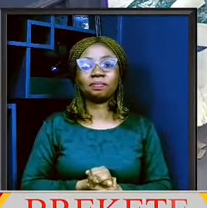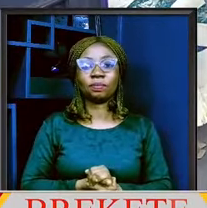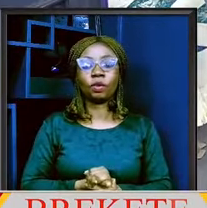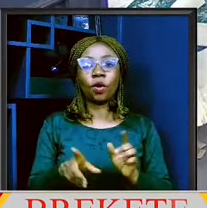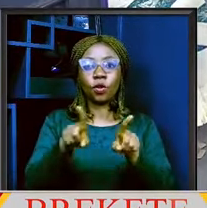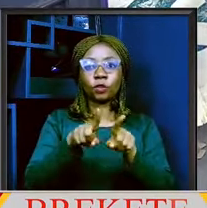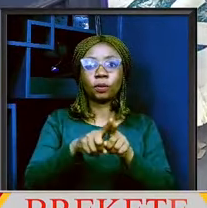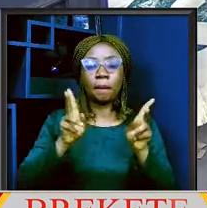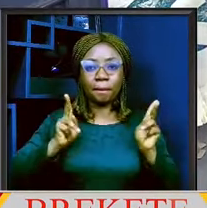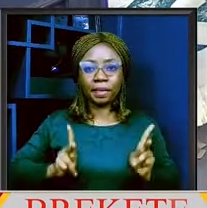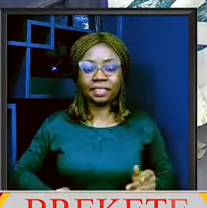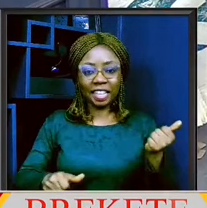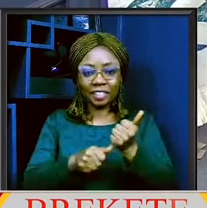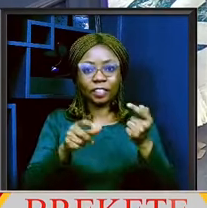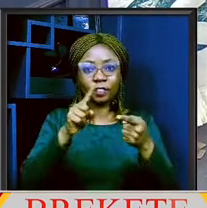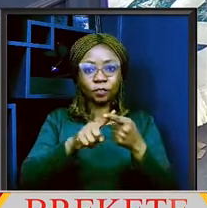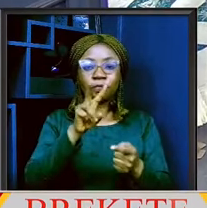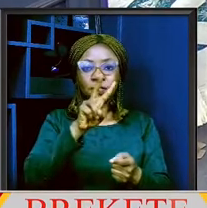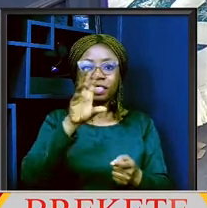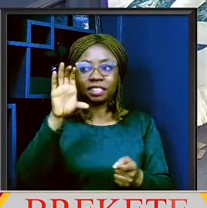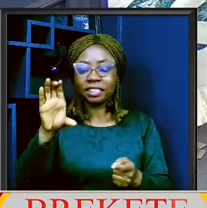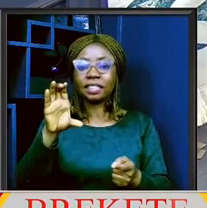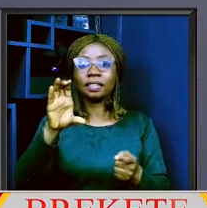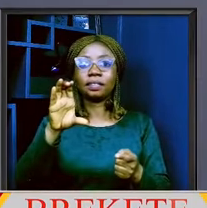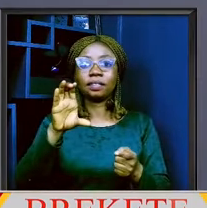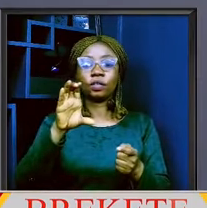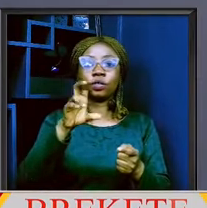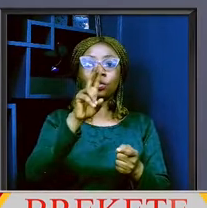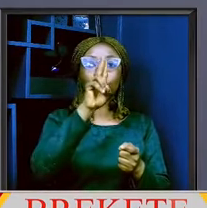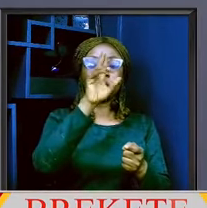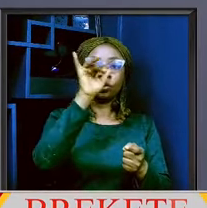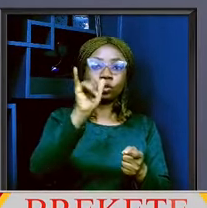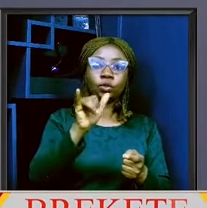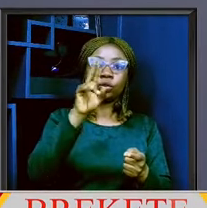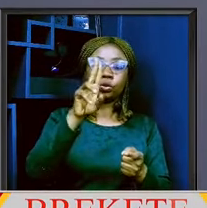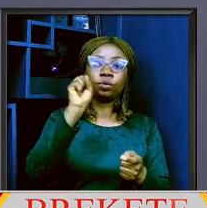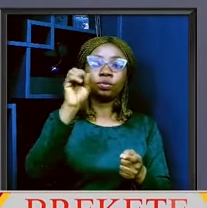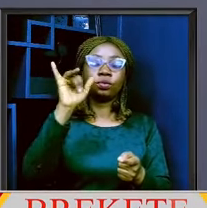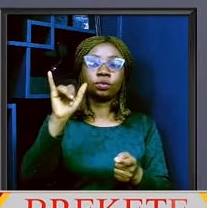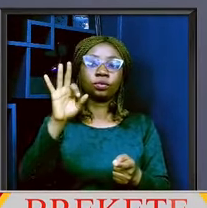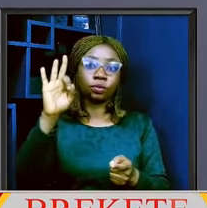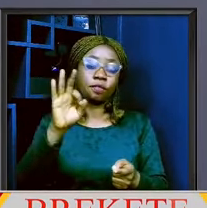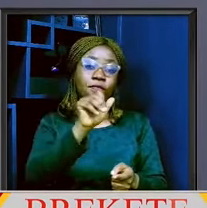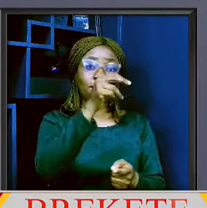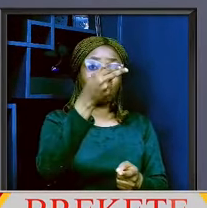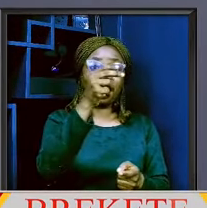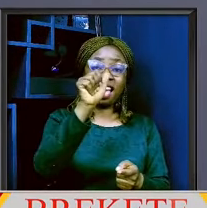And of course, the personal assistant to the Vice Chancellor, Mr. Yusuf Hassan.